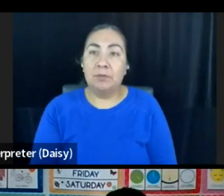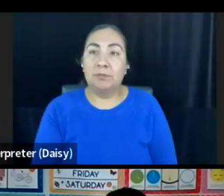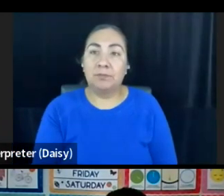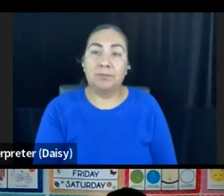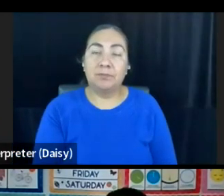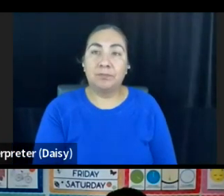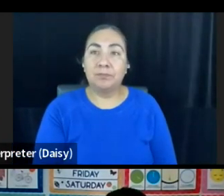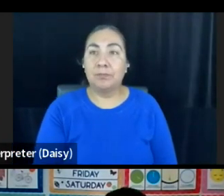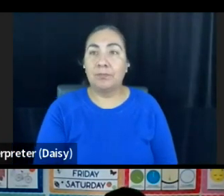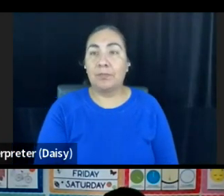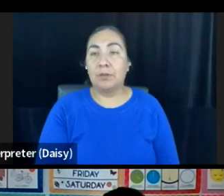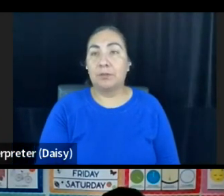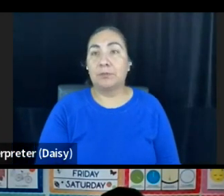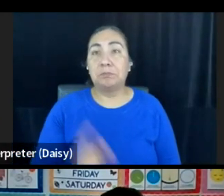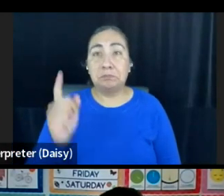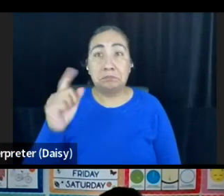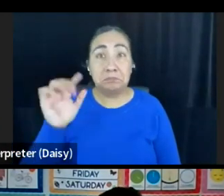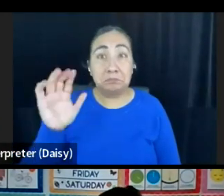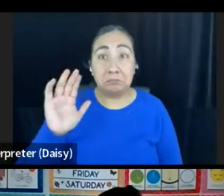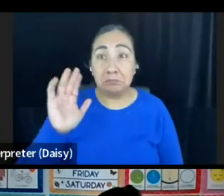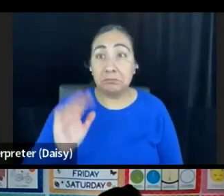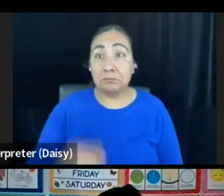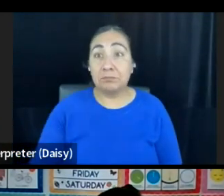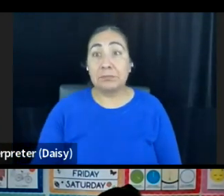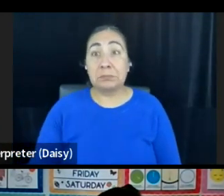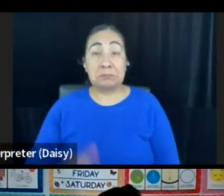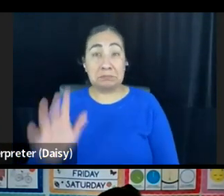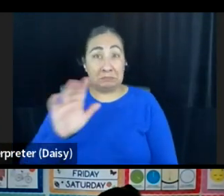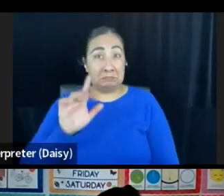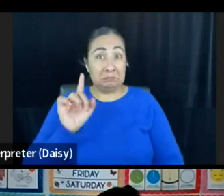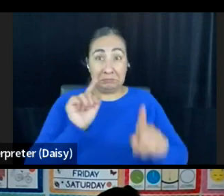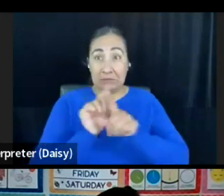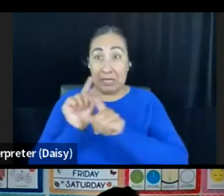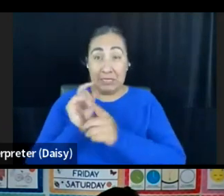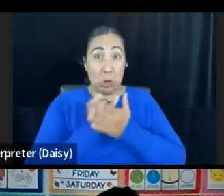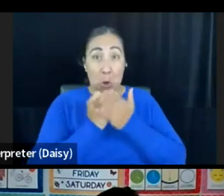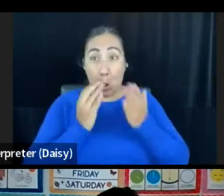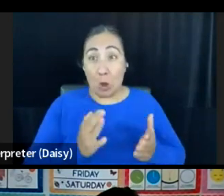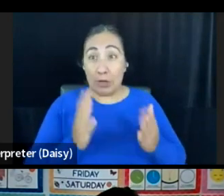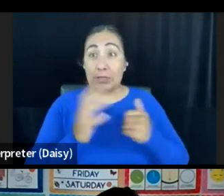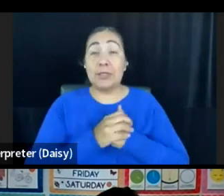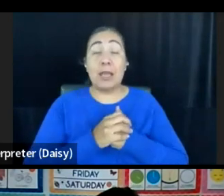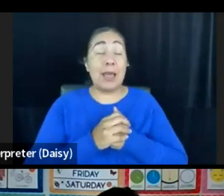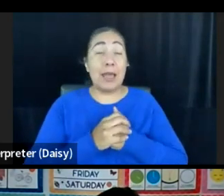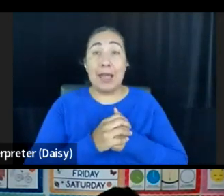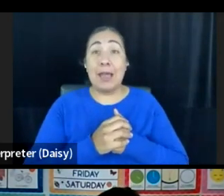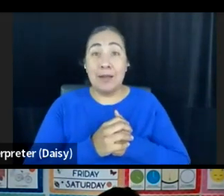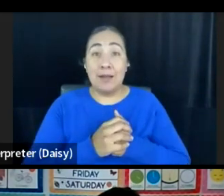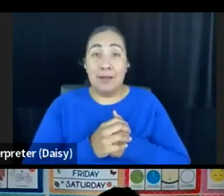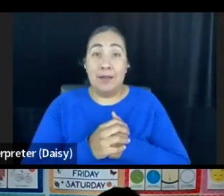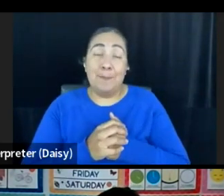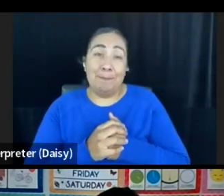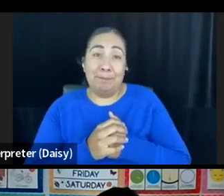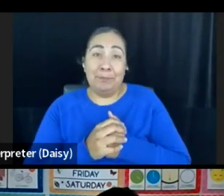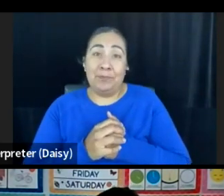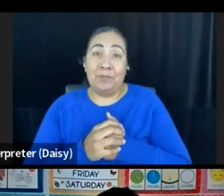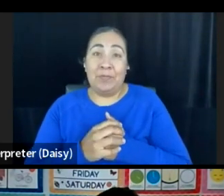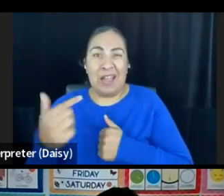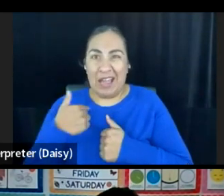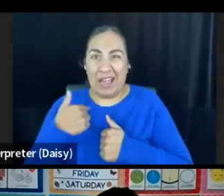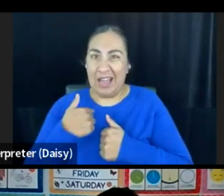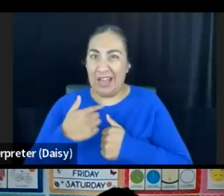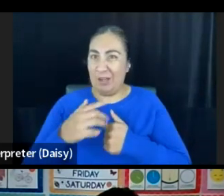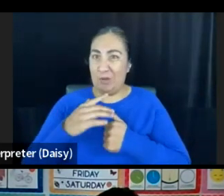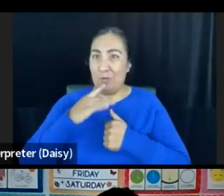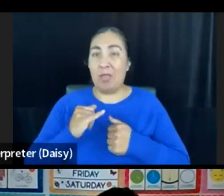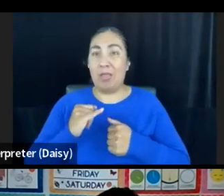I had recently as an artist. Yeah, because I am. And I just want to echo that, because, you know, I really get to